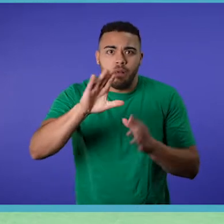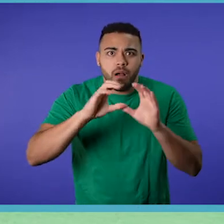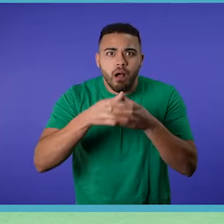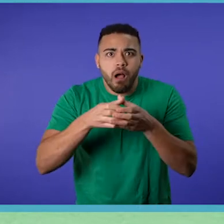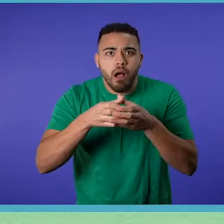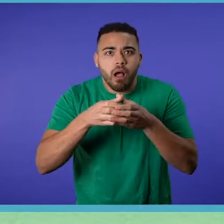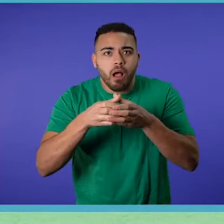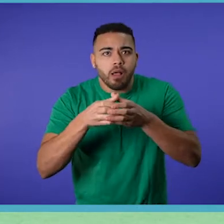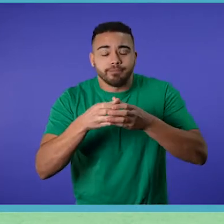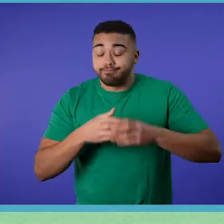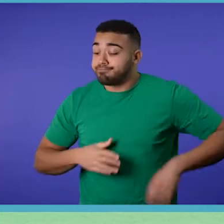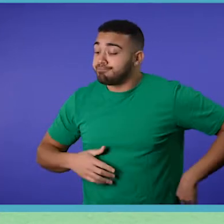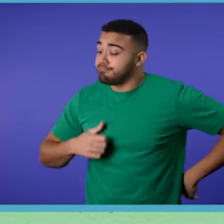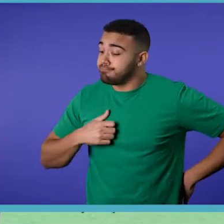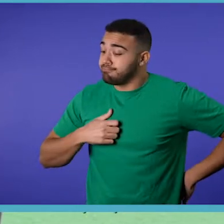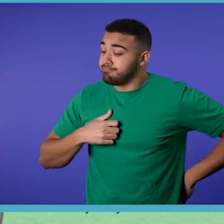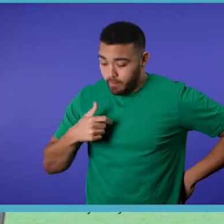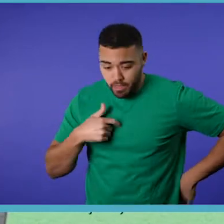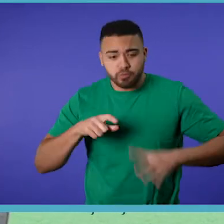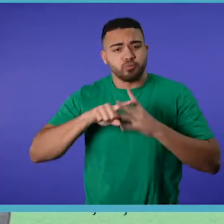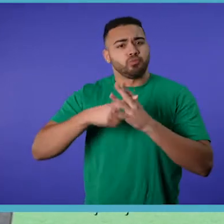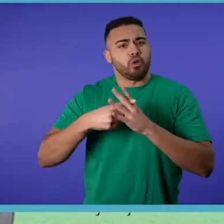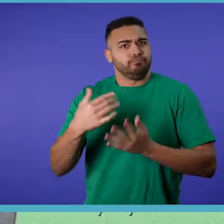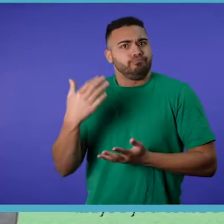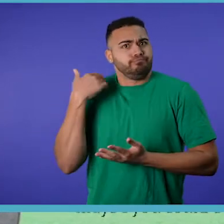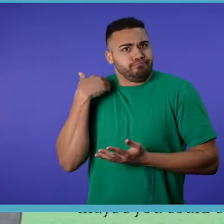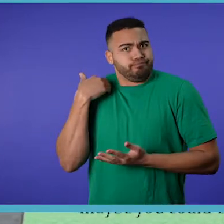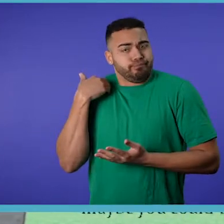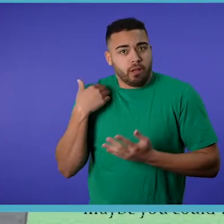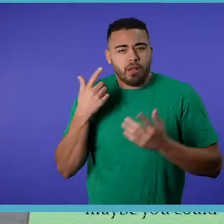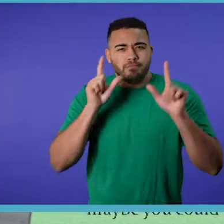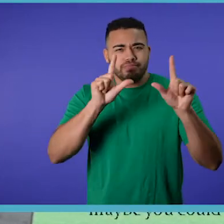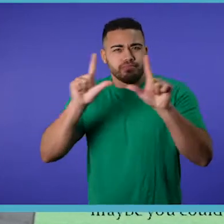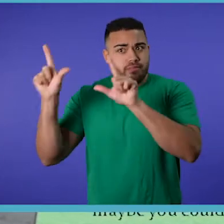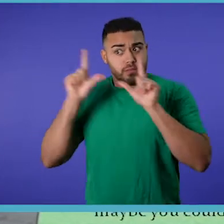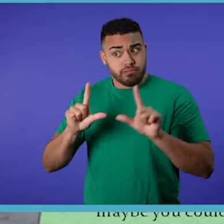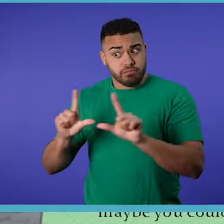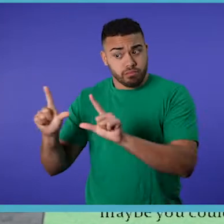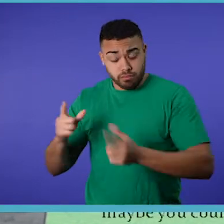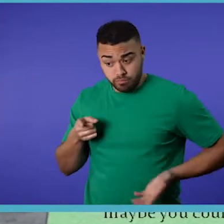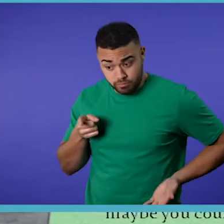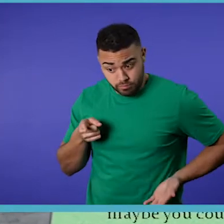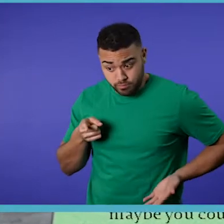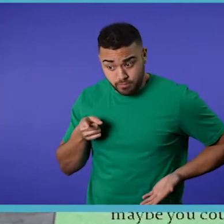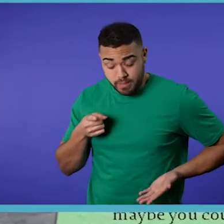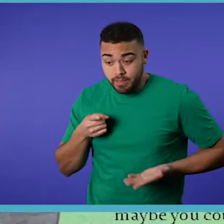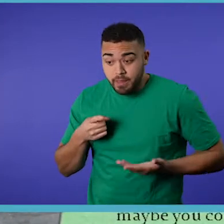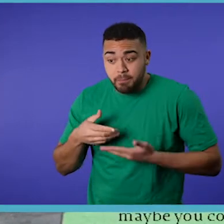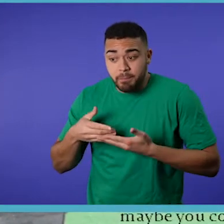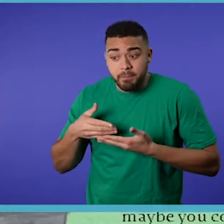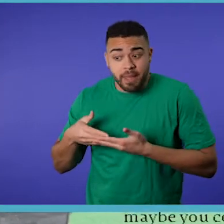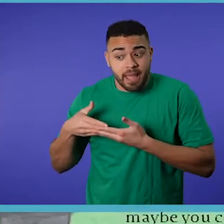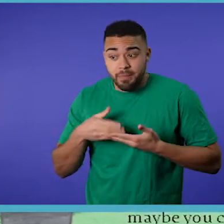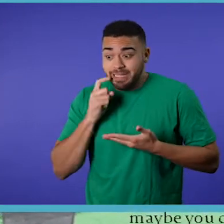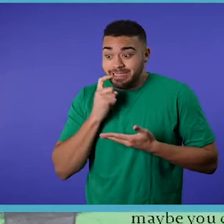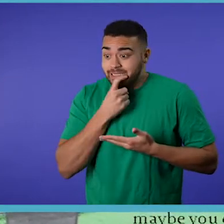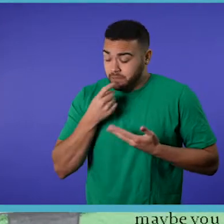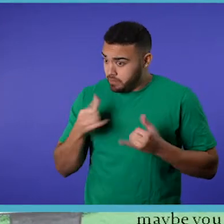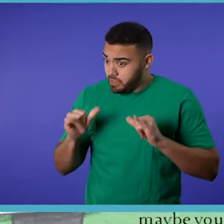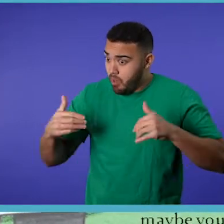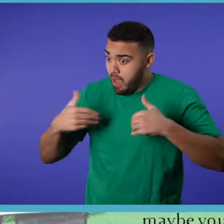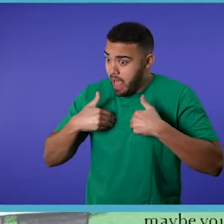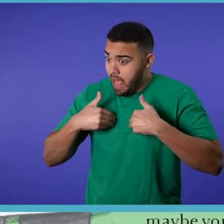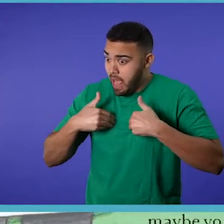of mine," the dentist explained as she polished the sign. "If you haven't lost any baby teeth yet, maybe you can